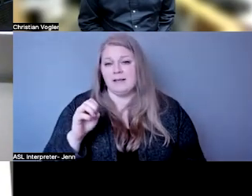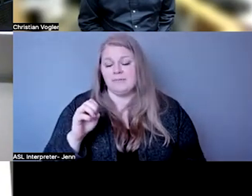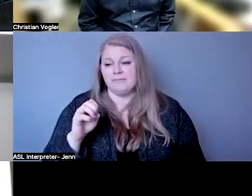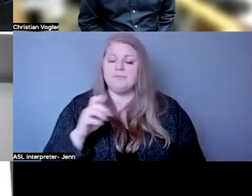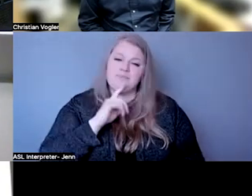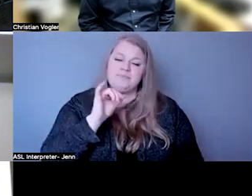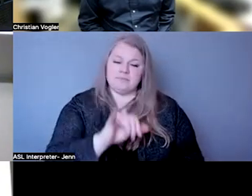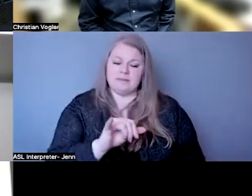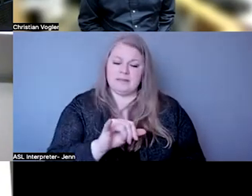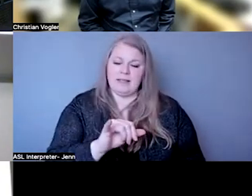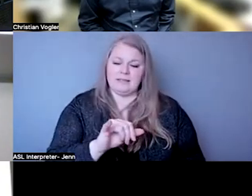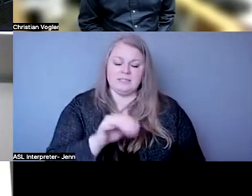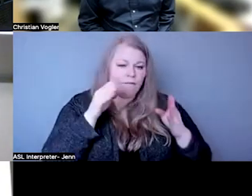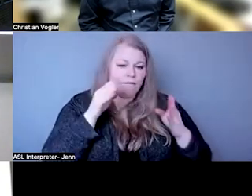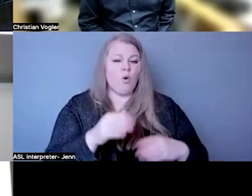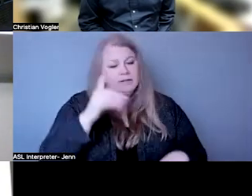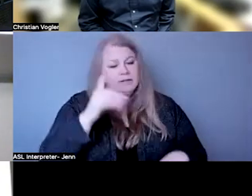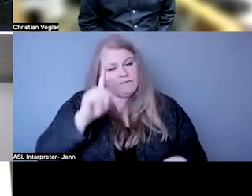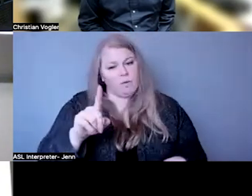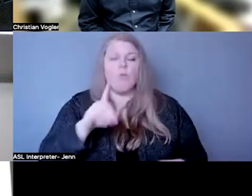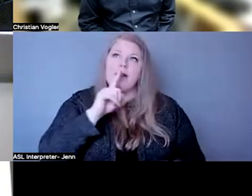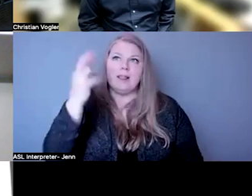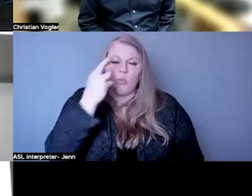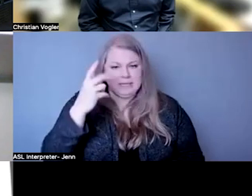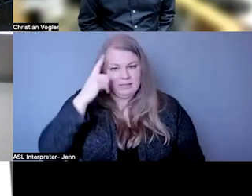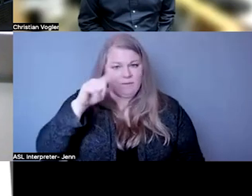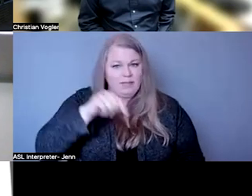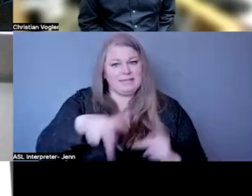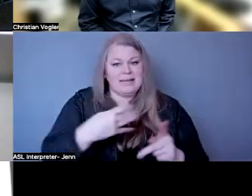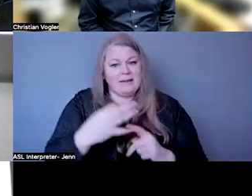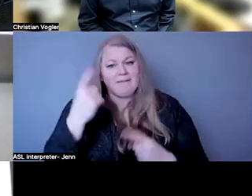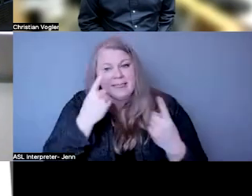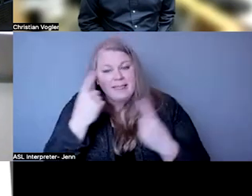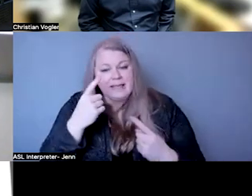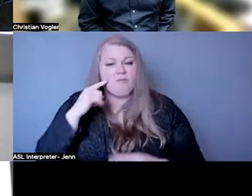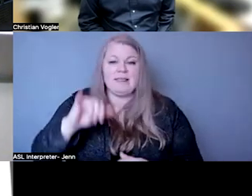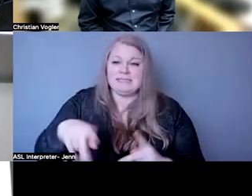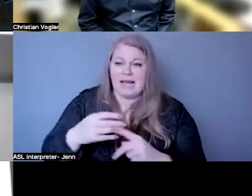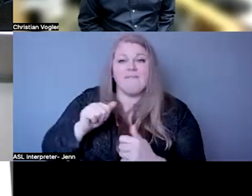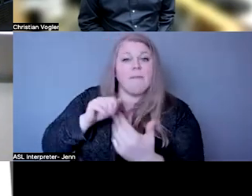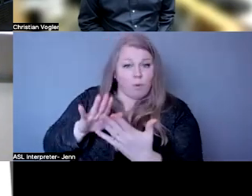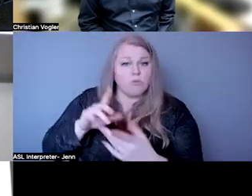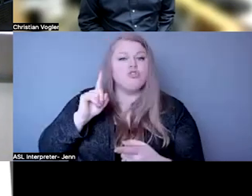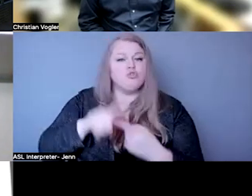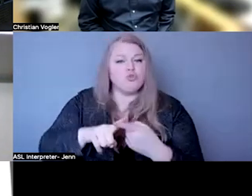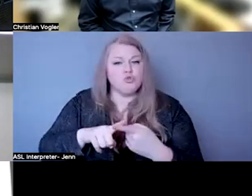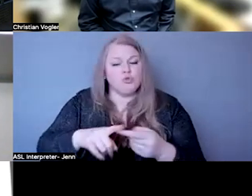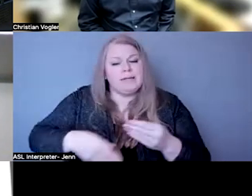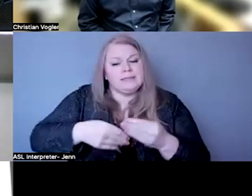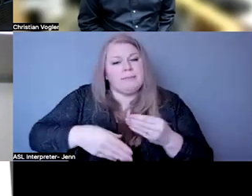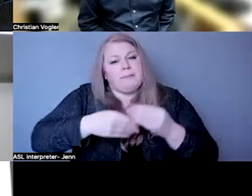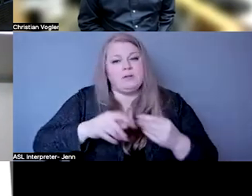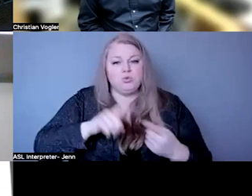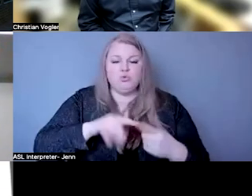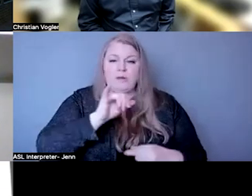that's the focus for the reason for this thinking and the reason for this approach to supplement the accessible